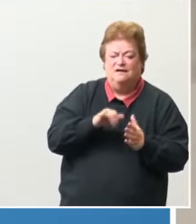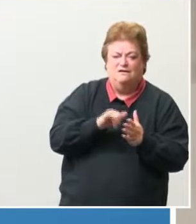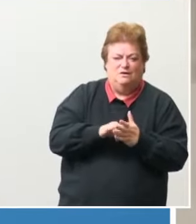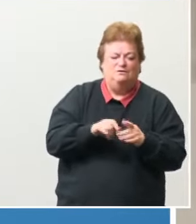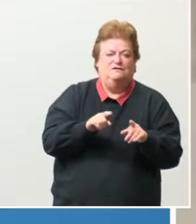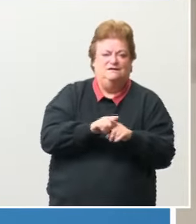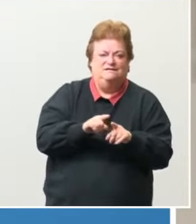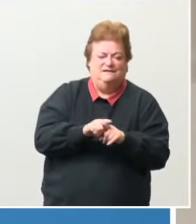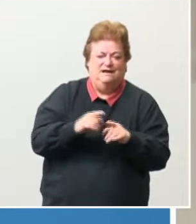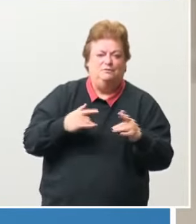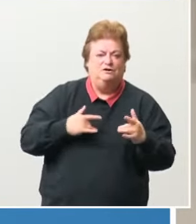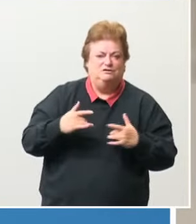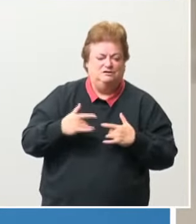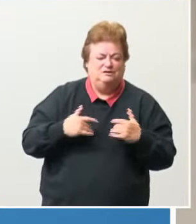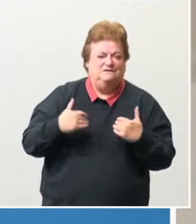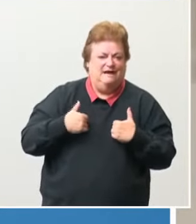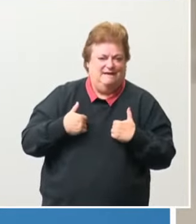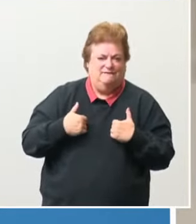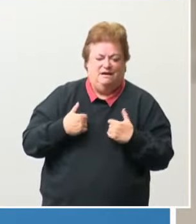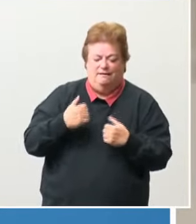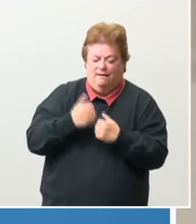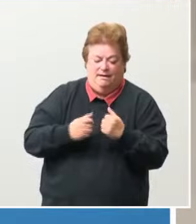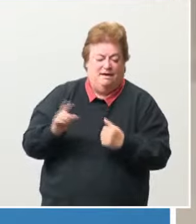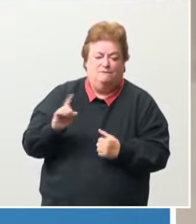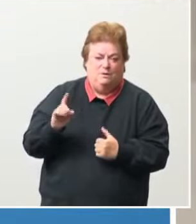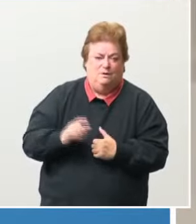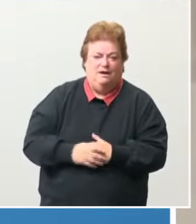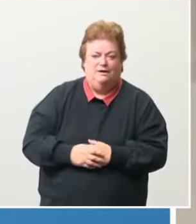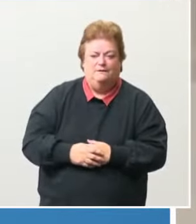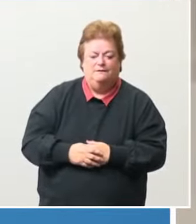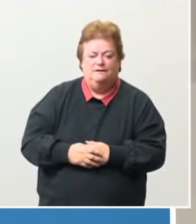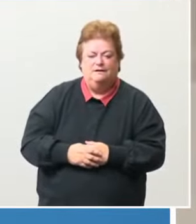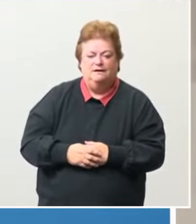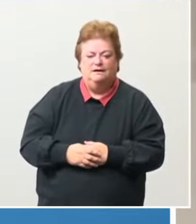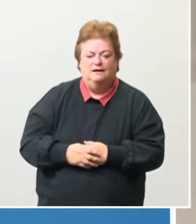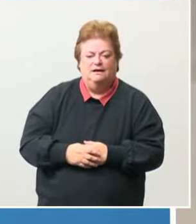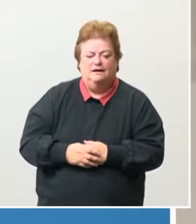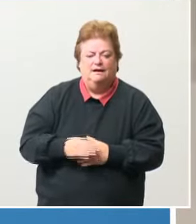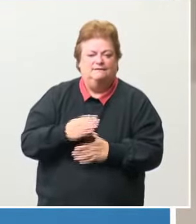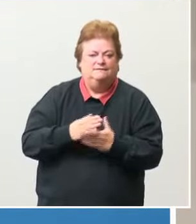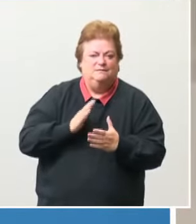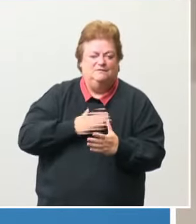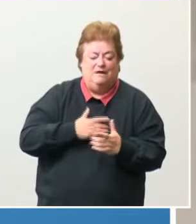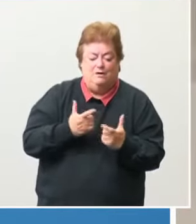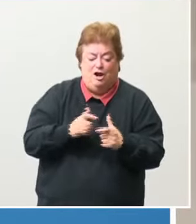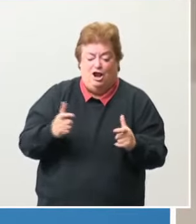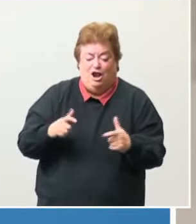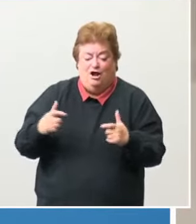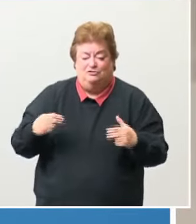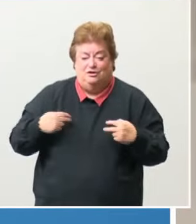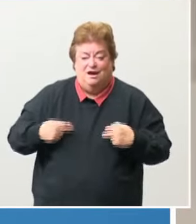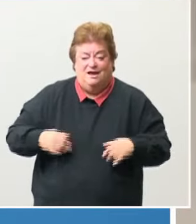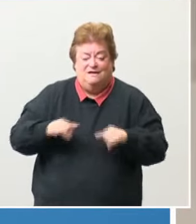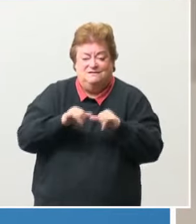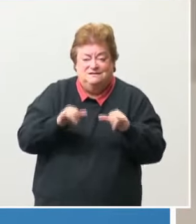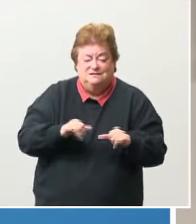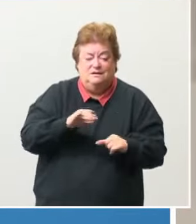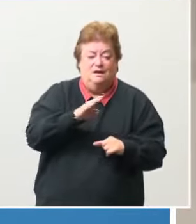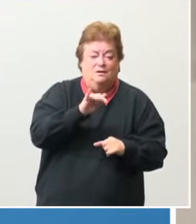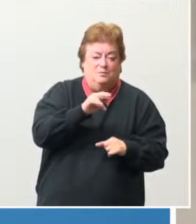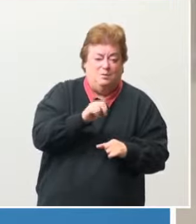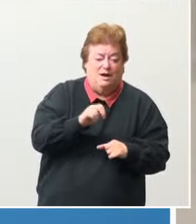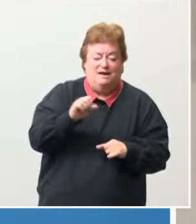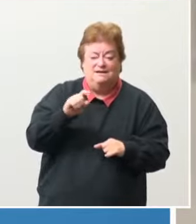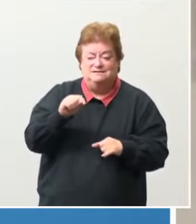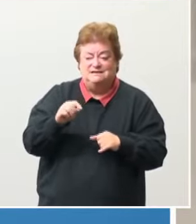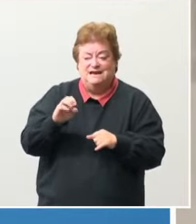same concerns they are having everywhere. And some of our larger health systems like Bryan and St. E's